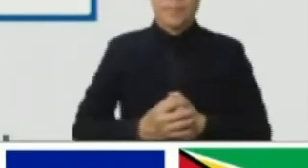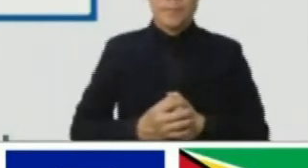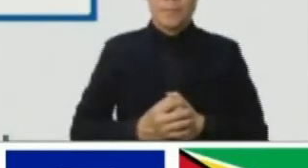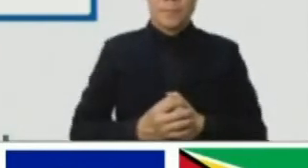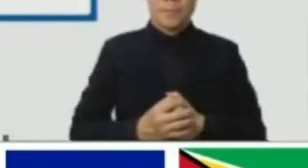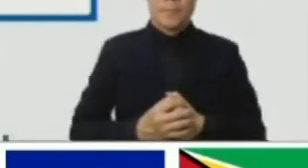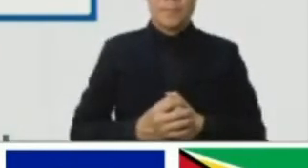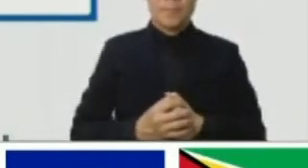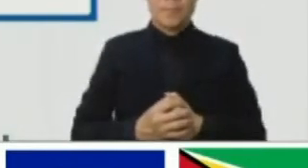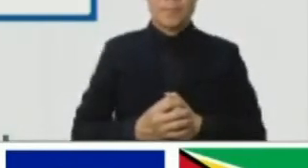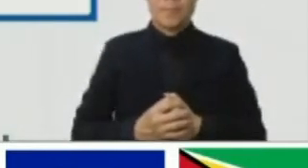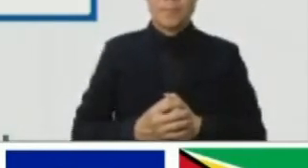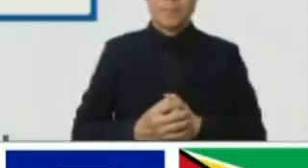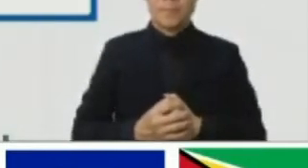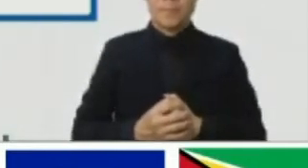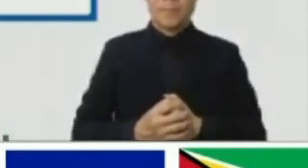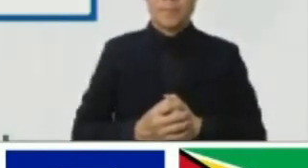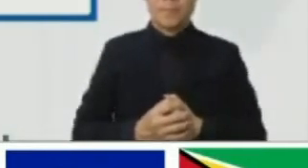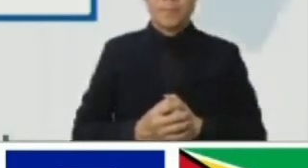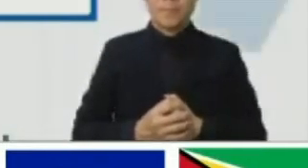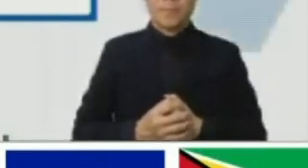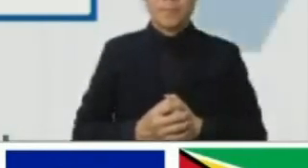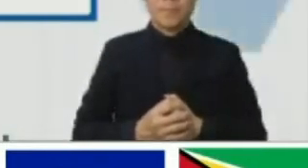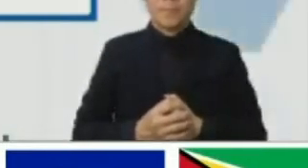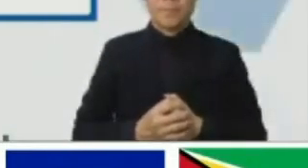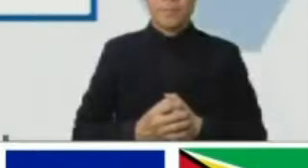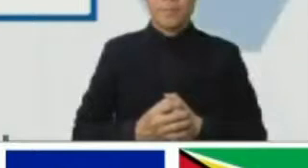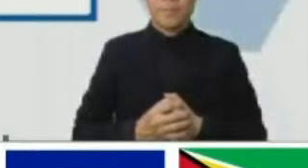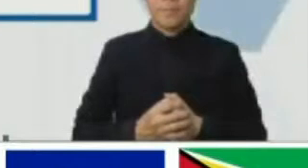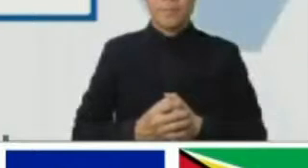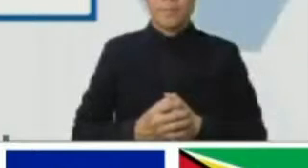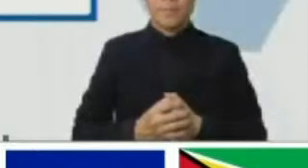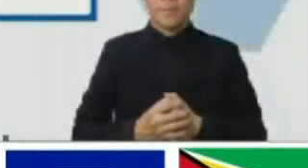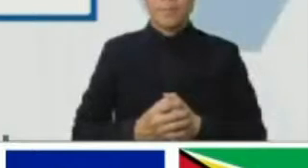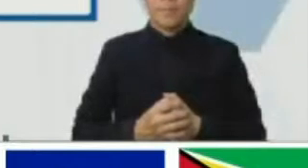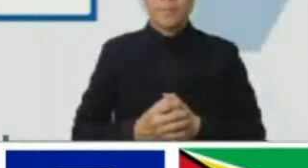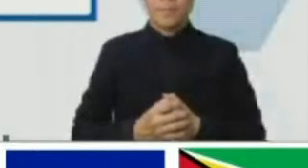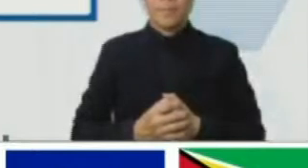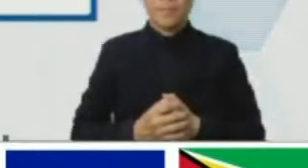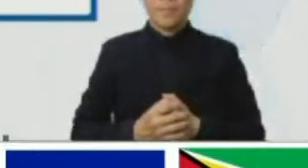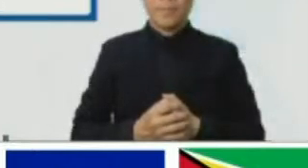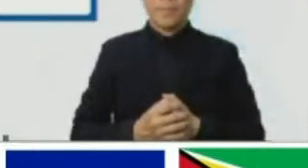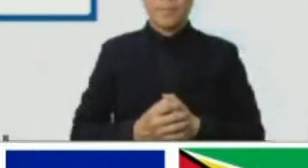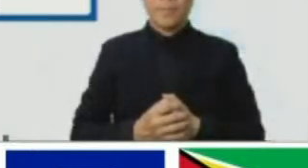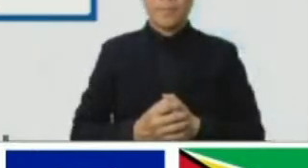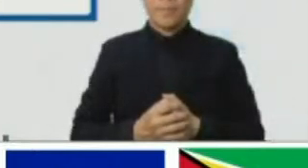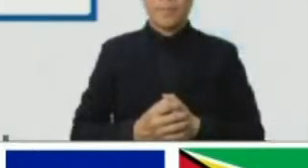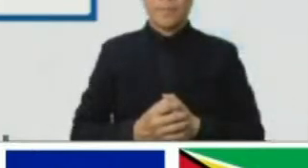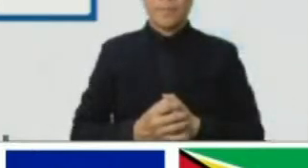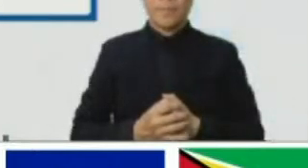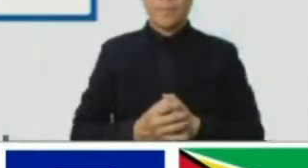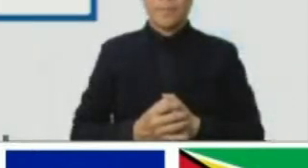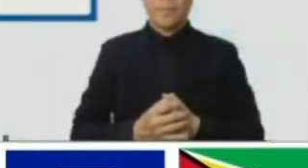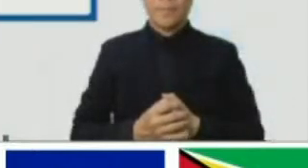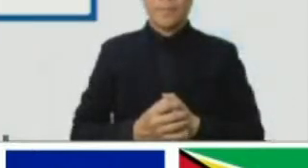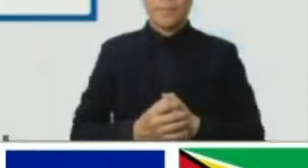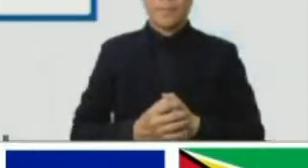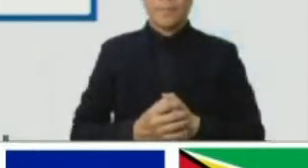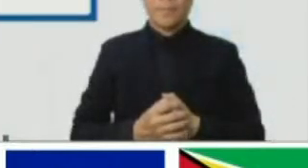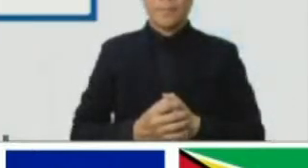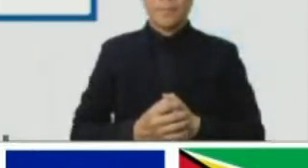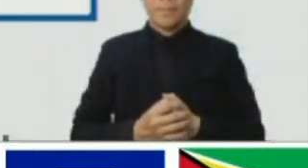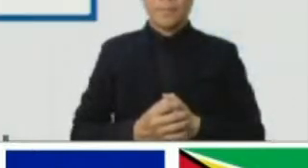government is hosting a regional platform, it is also the first time that an event of this kind takes place since the